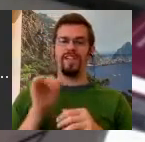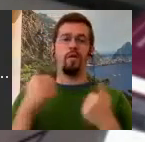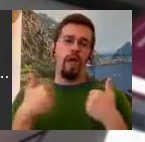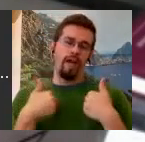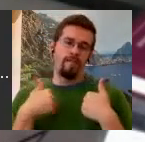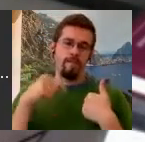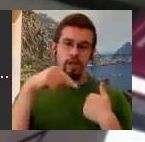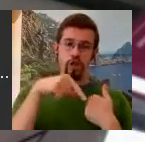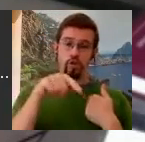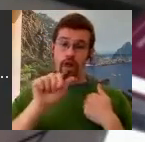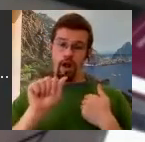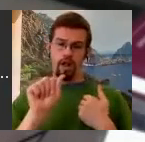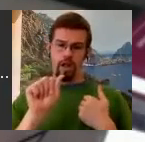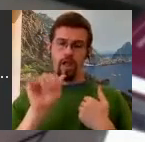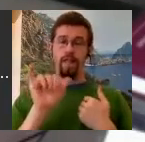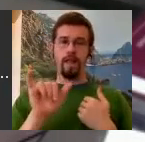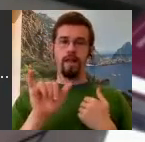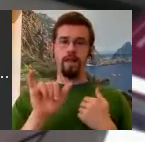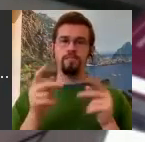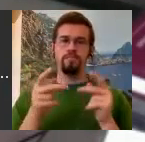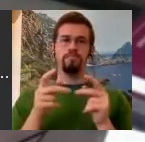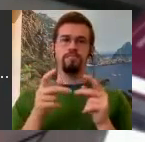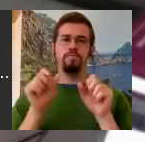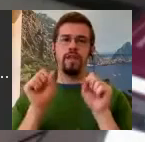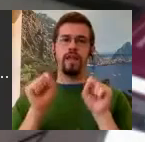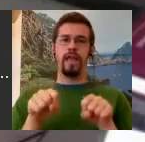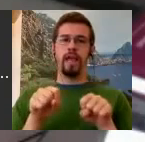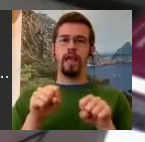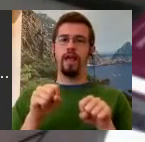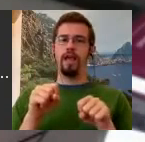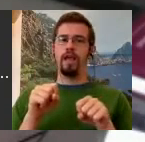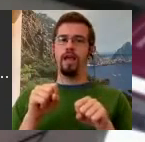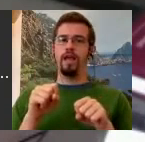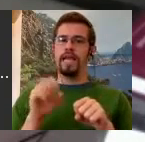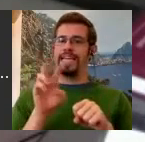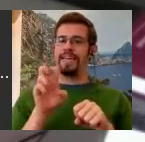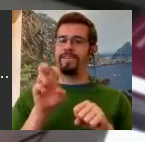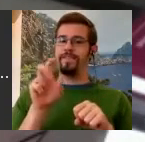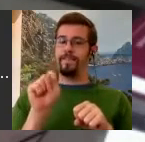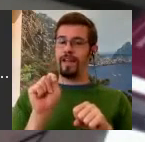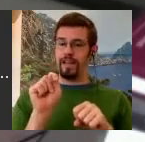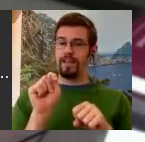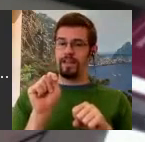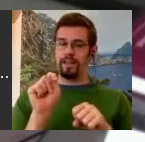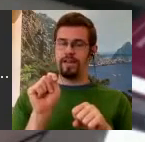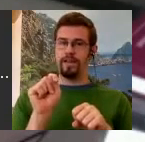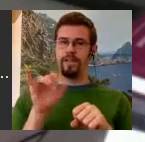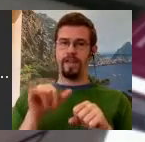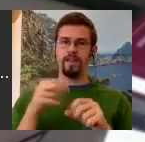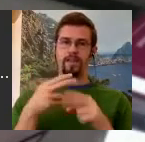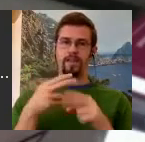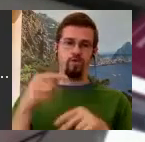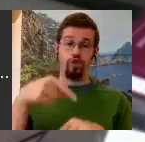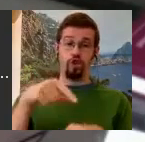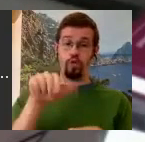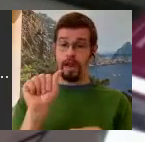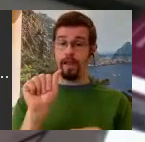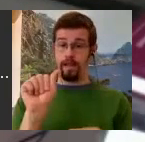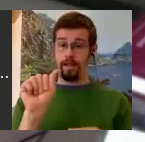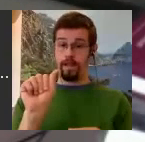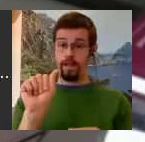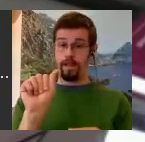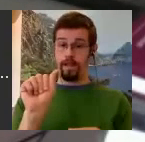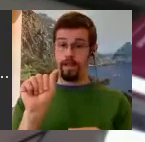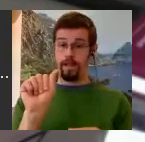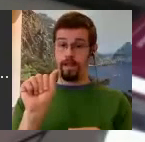or ask questions in Google Hangouts. I'm not quite sure what to call it. The Q&A, I guess. Mm-hmm. If I select this,